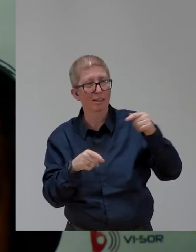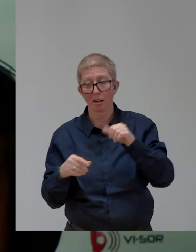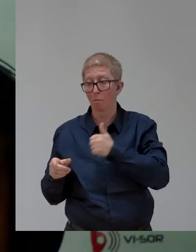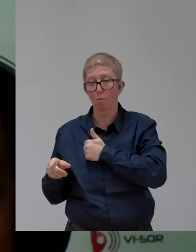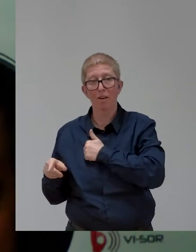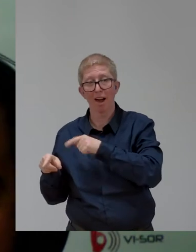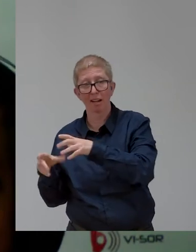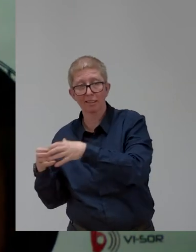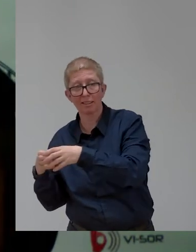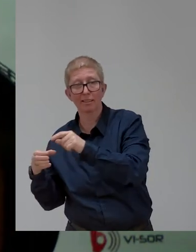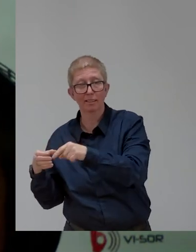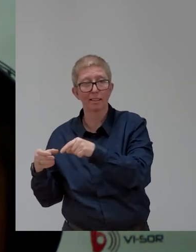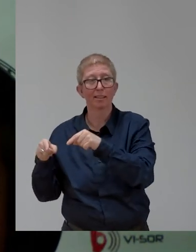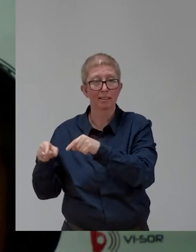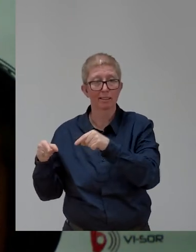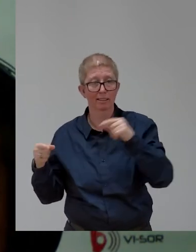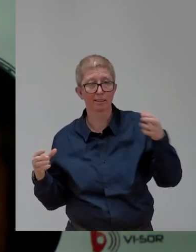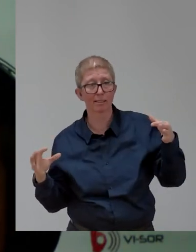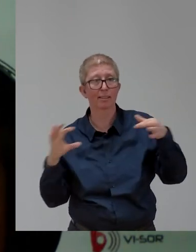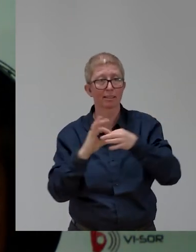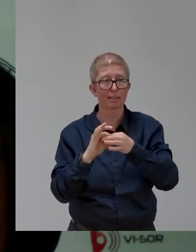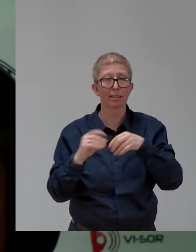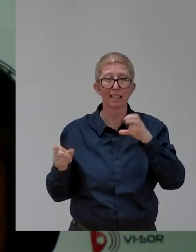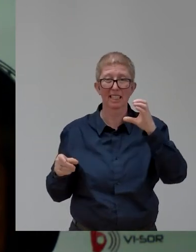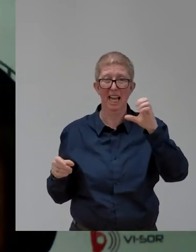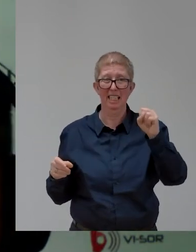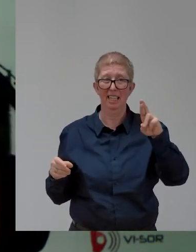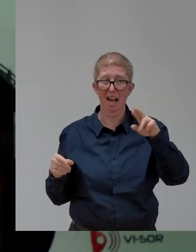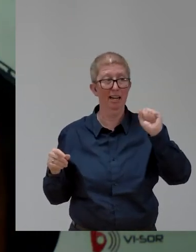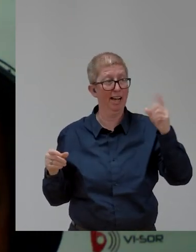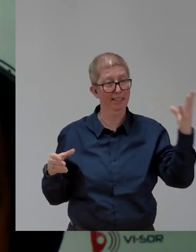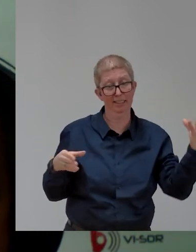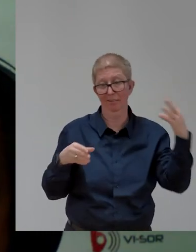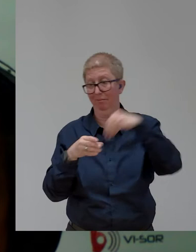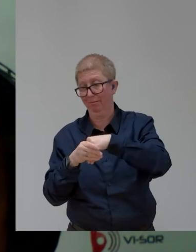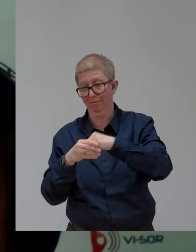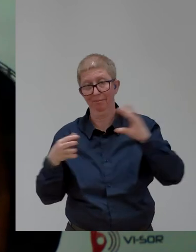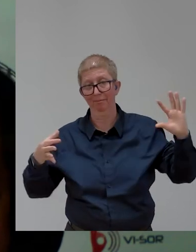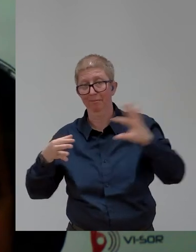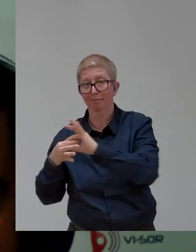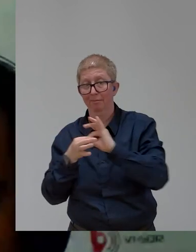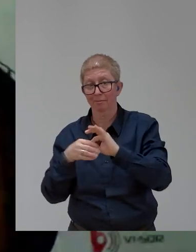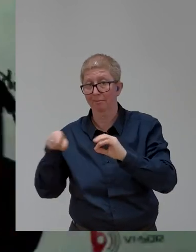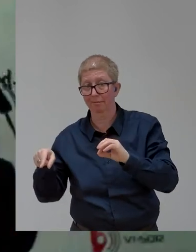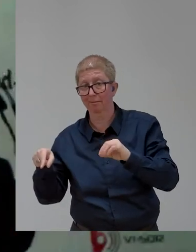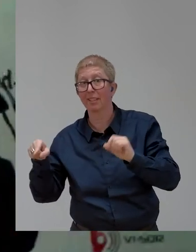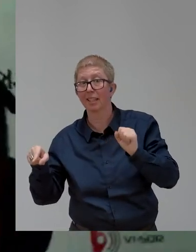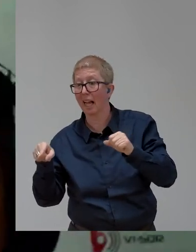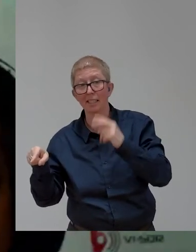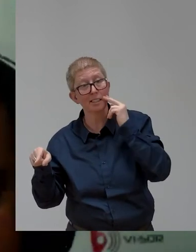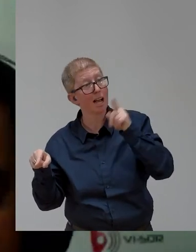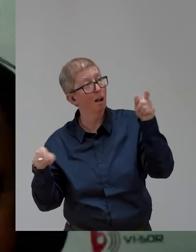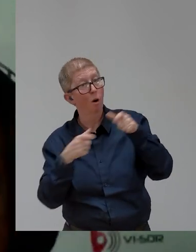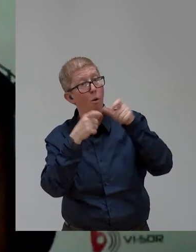responsibility. This can position them in face of the public as companies that are not only concerned about